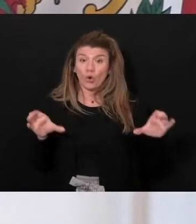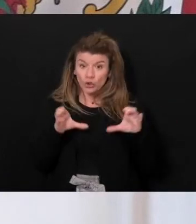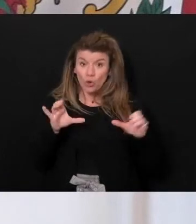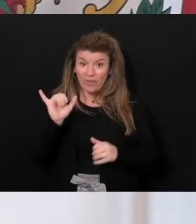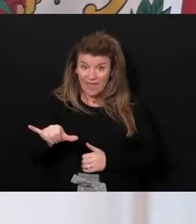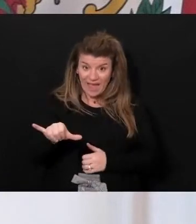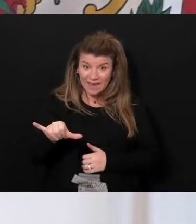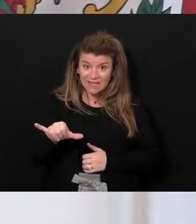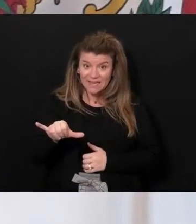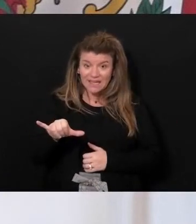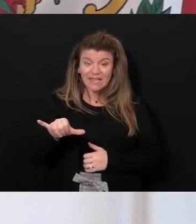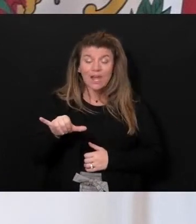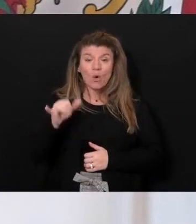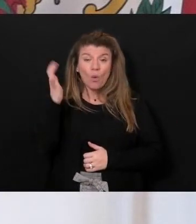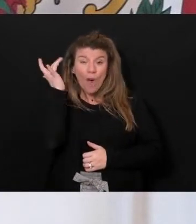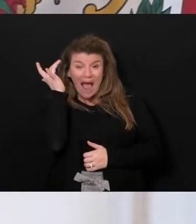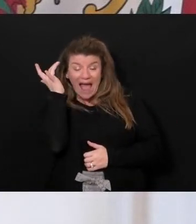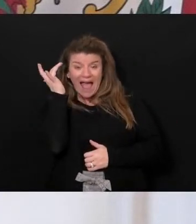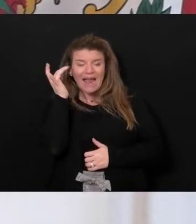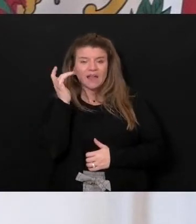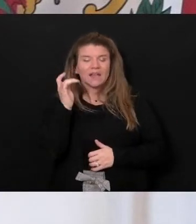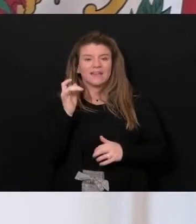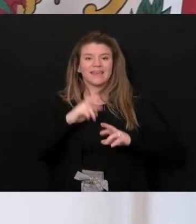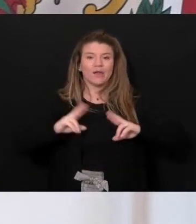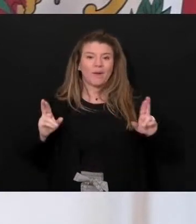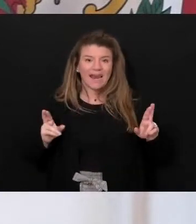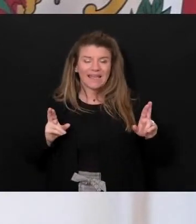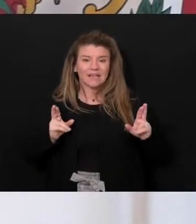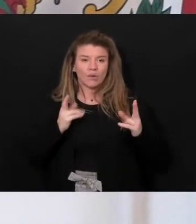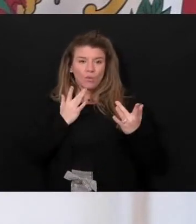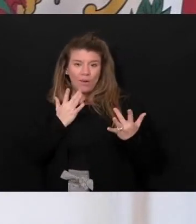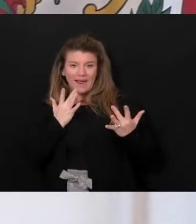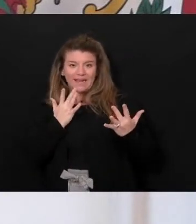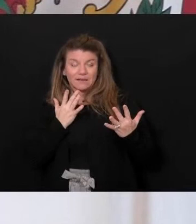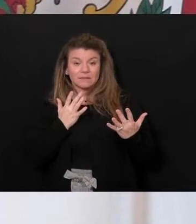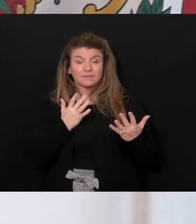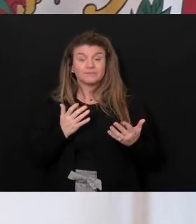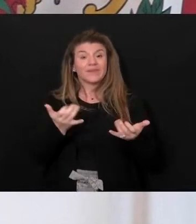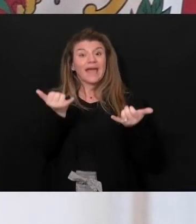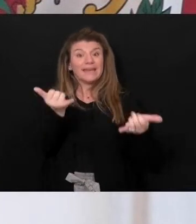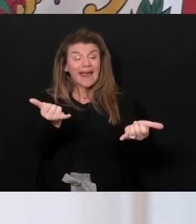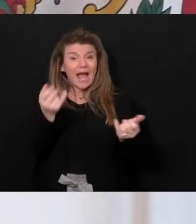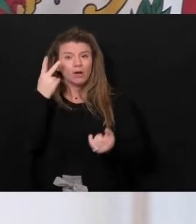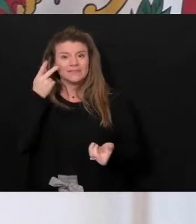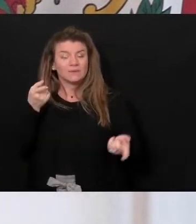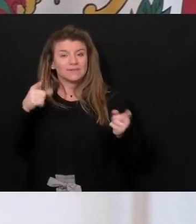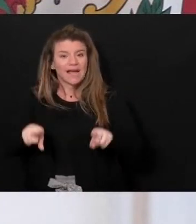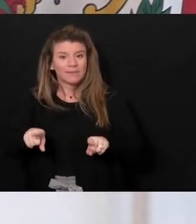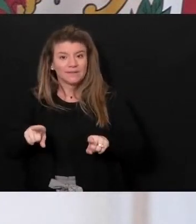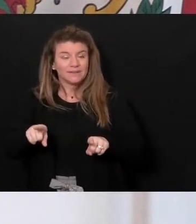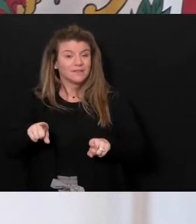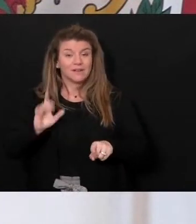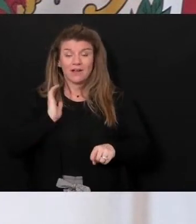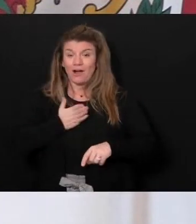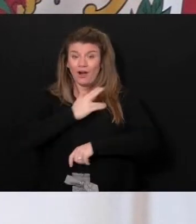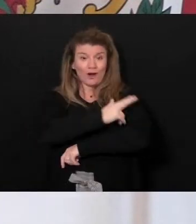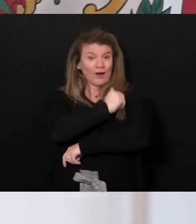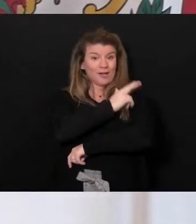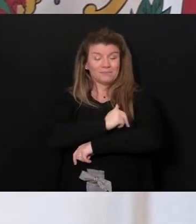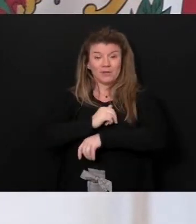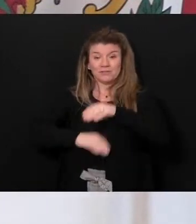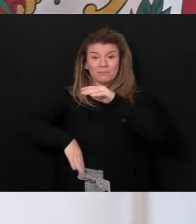as a precautionary move. And now, lo and behold, look what we've got. We're setting at capacity levels